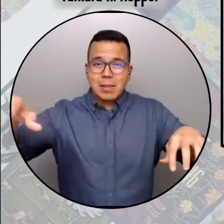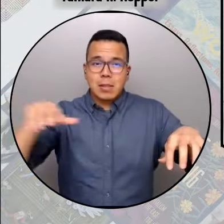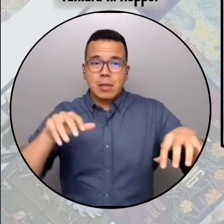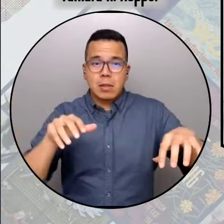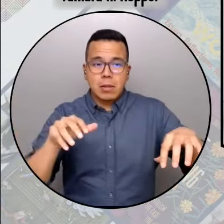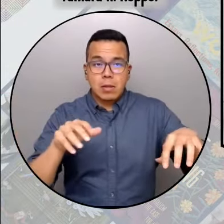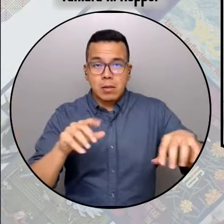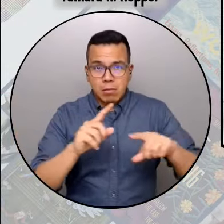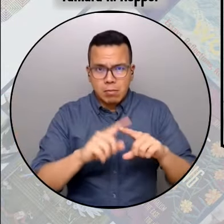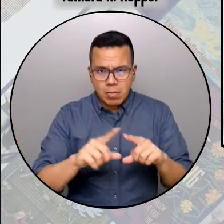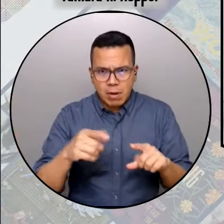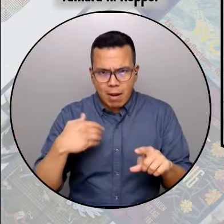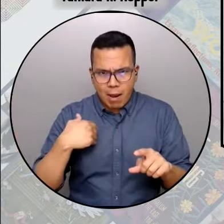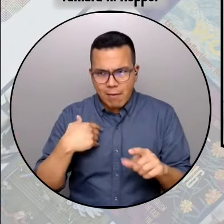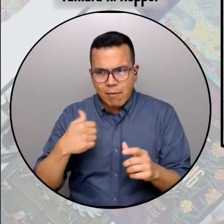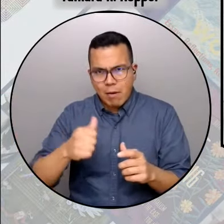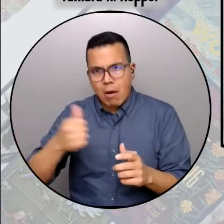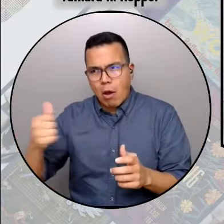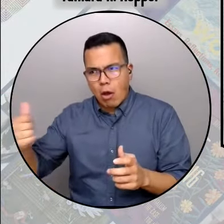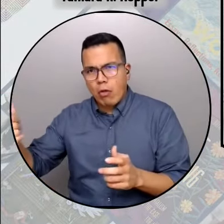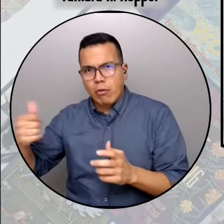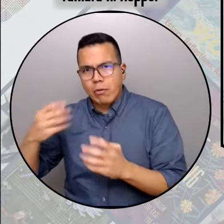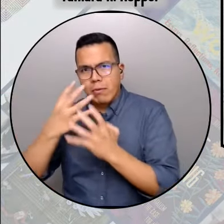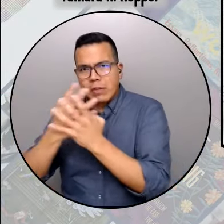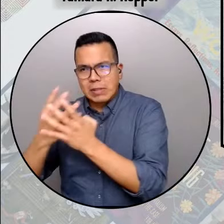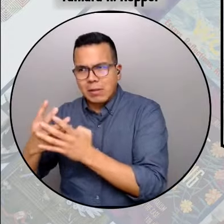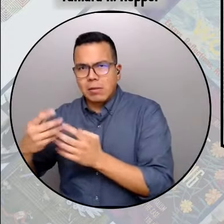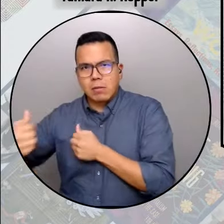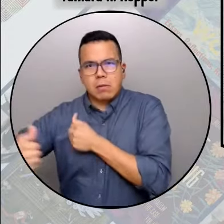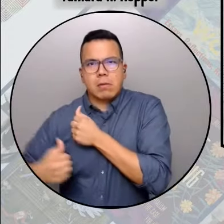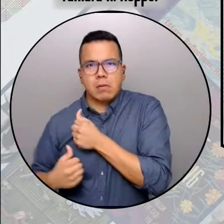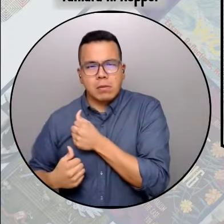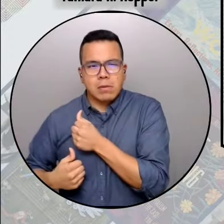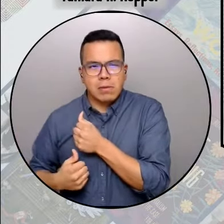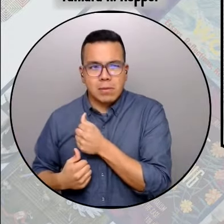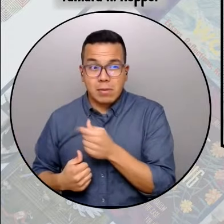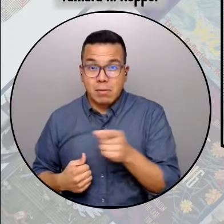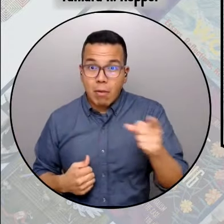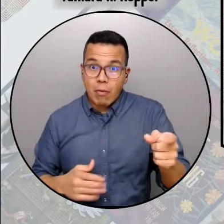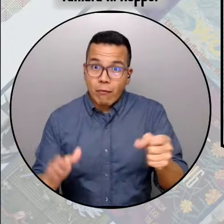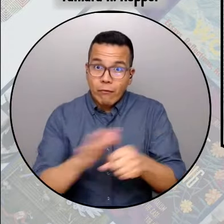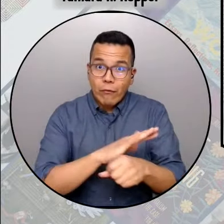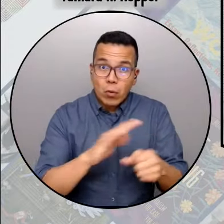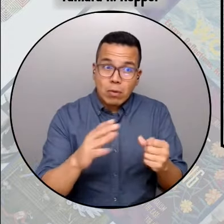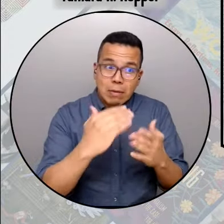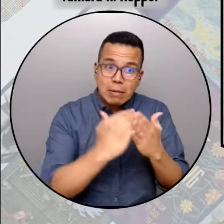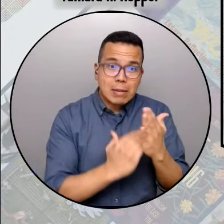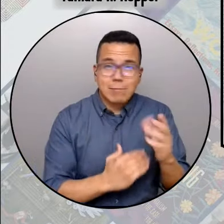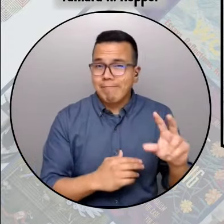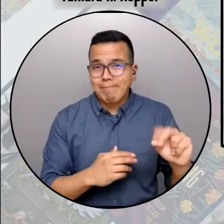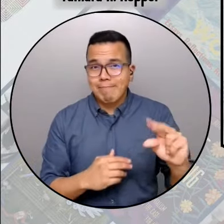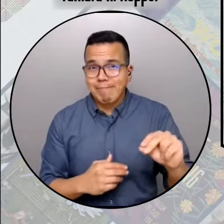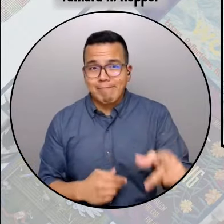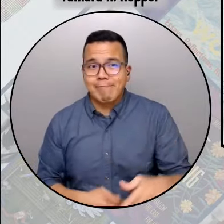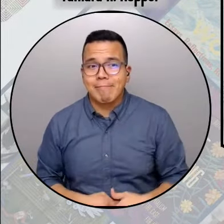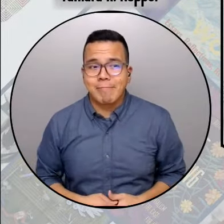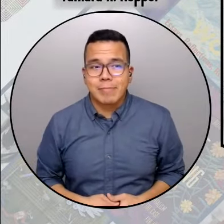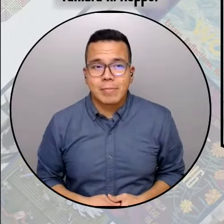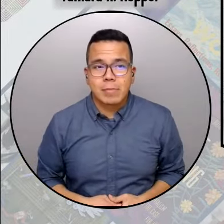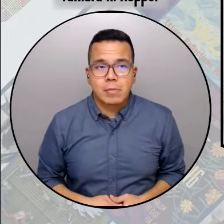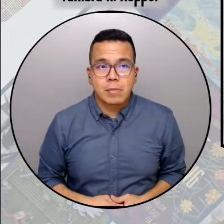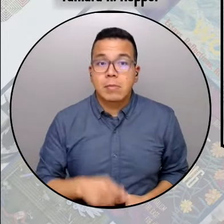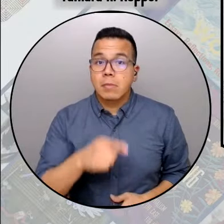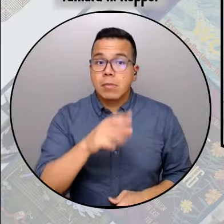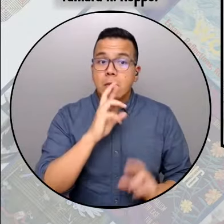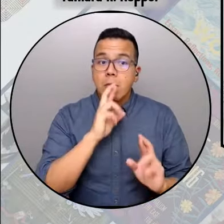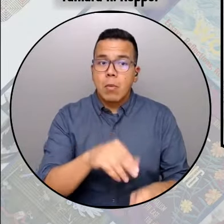contract with a lot more facilities. And so this is not a comprehensive list. Okay. This is also where they have the